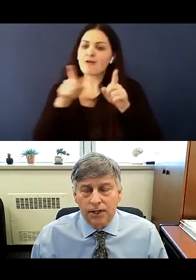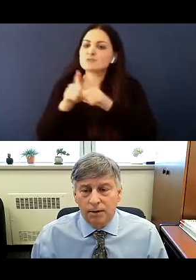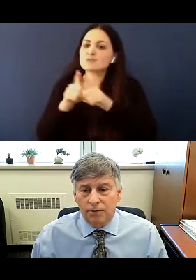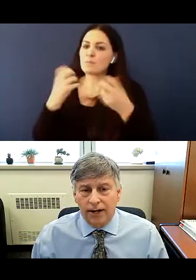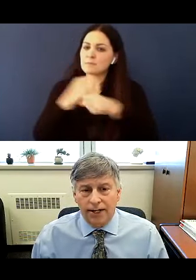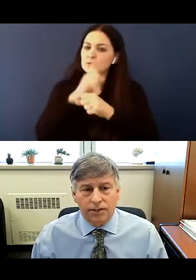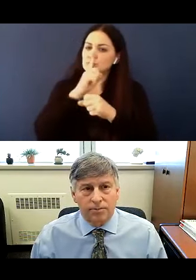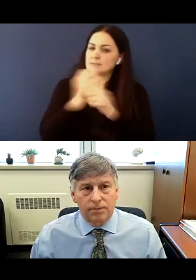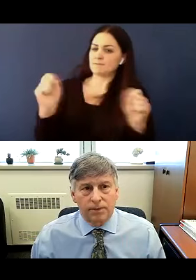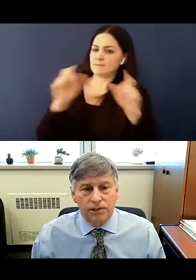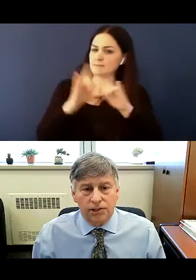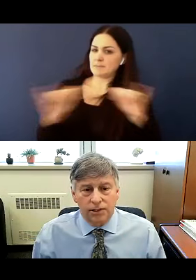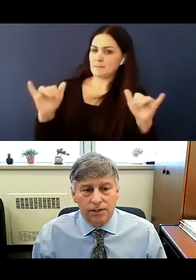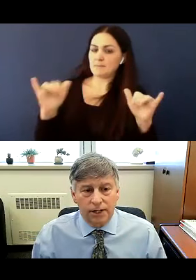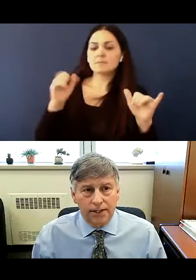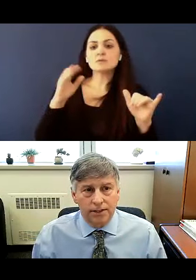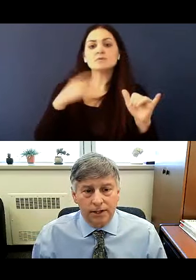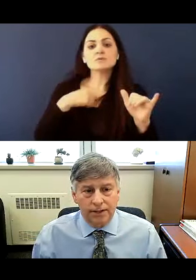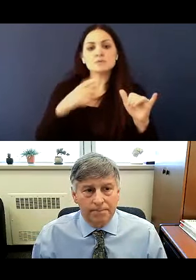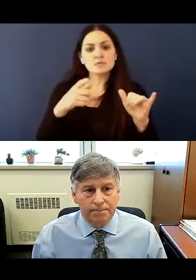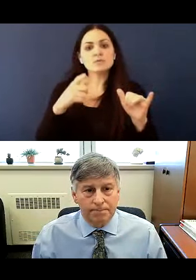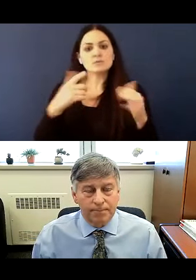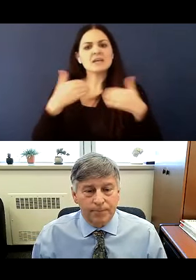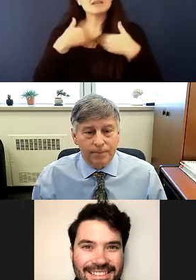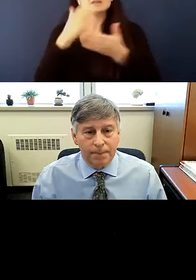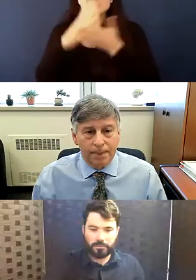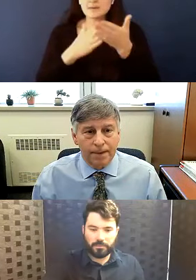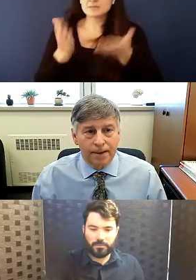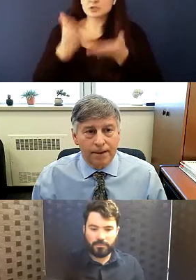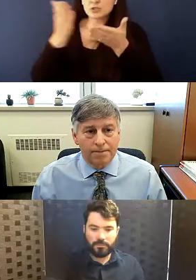just provide some suggestions and guidance on that.